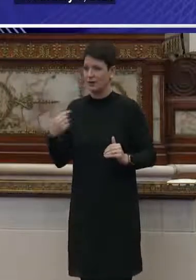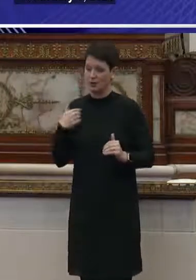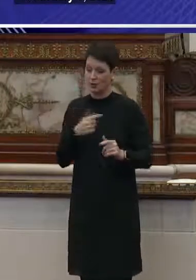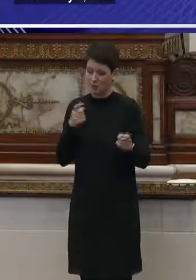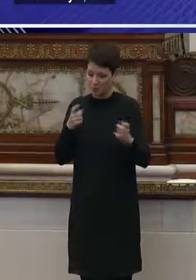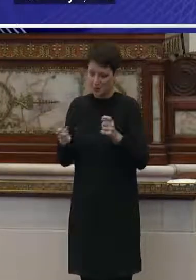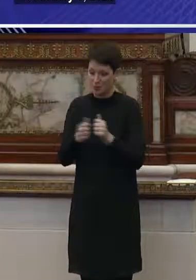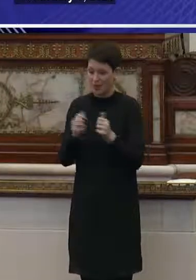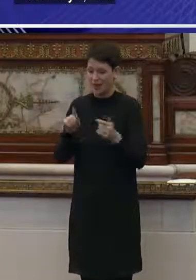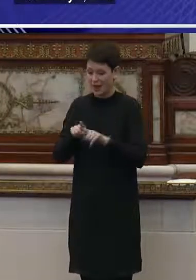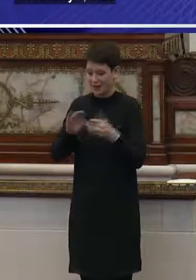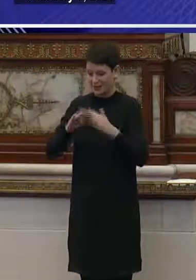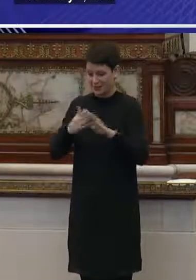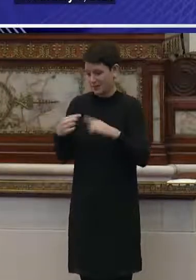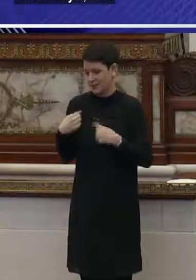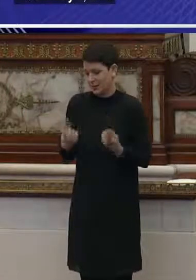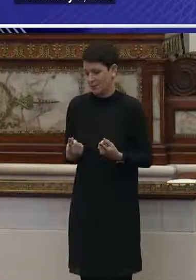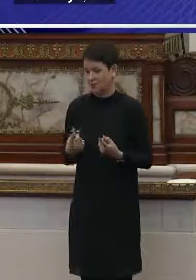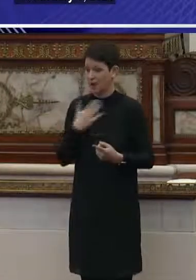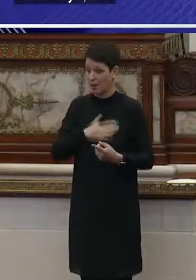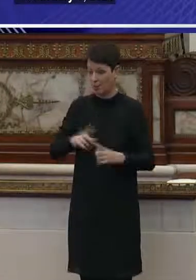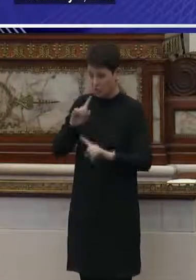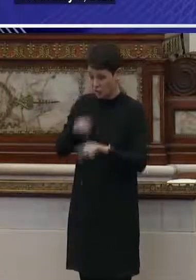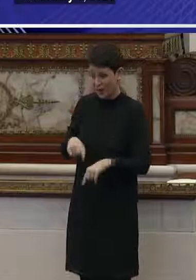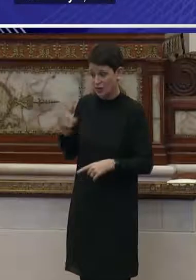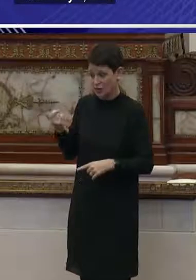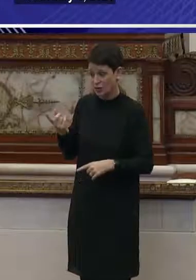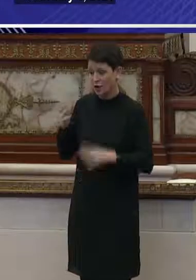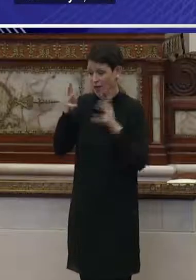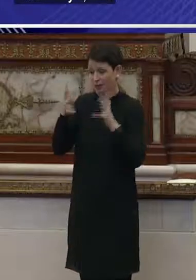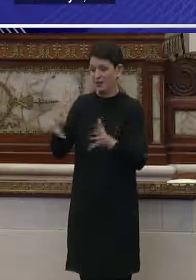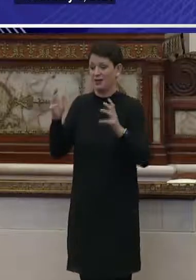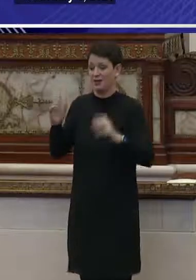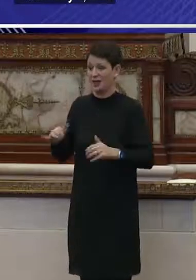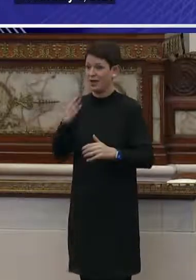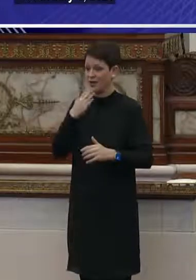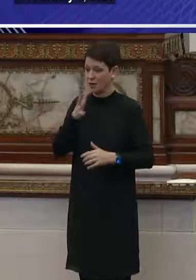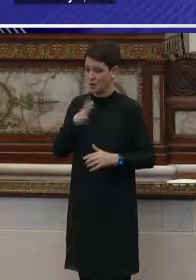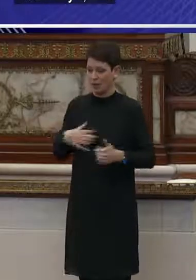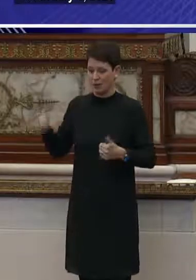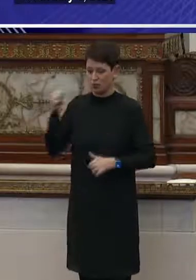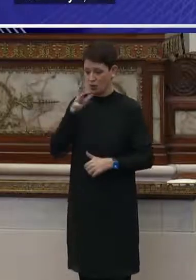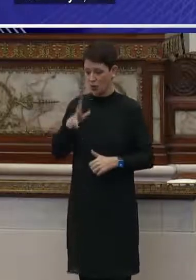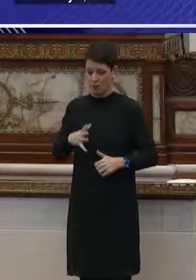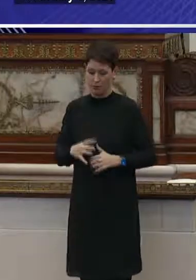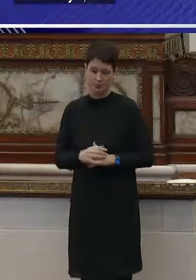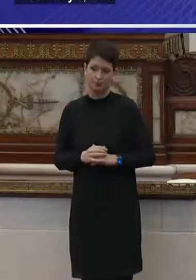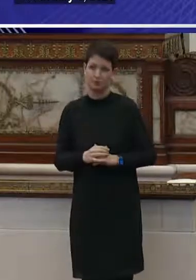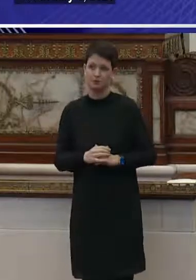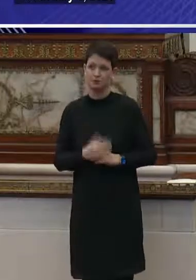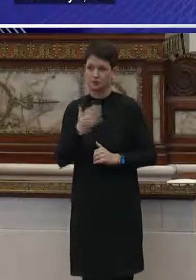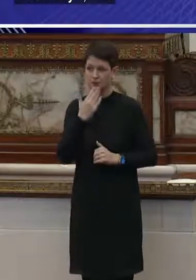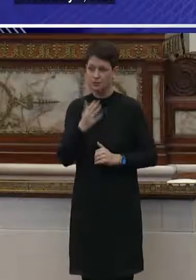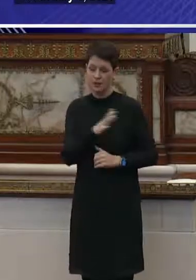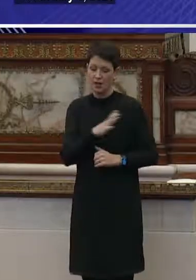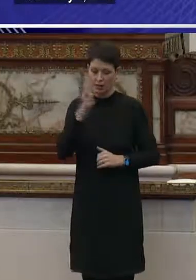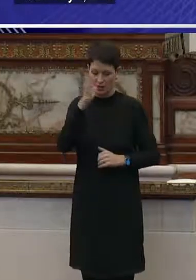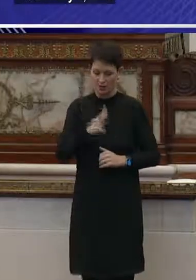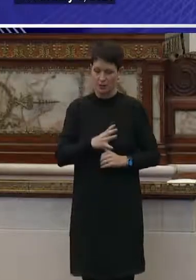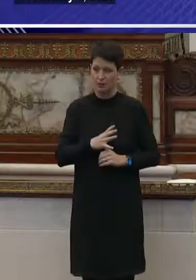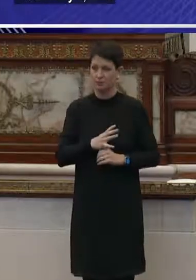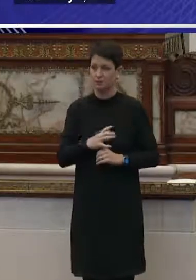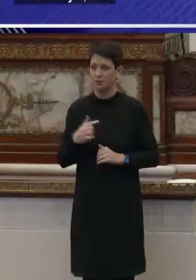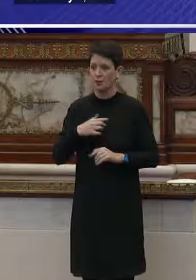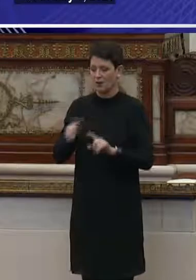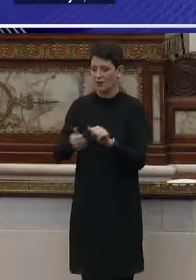dealing with as a city. So I appreciate your answer, and I'll leave it at that. Thank you, Madam Chairwoman. Well, thank you so much, Councilman. And I want to